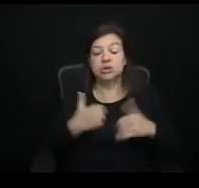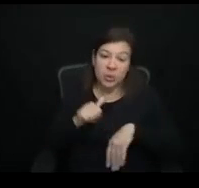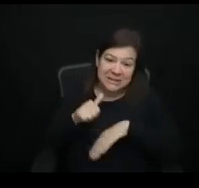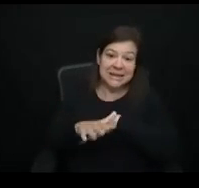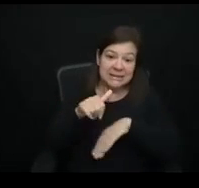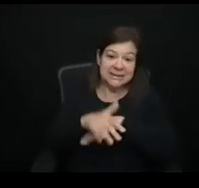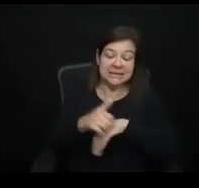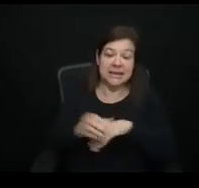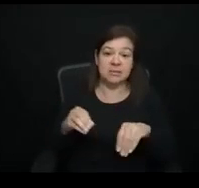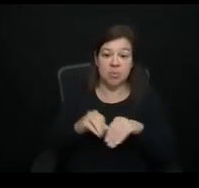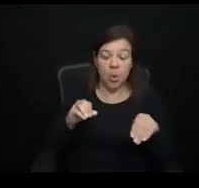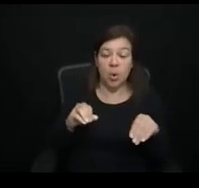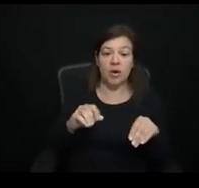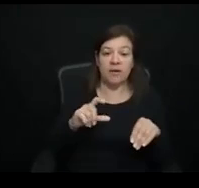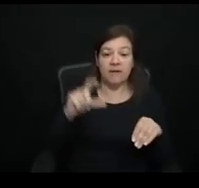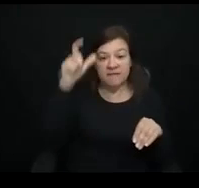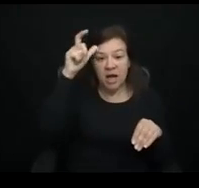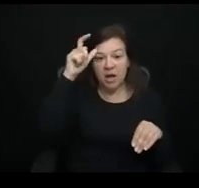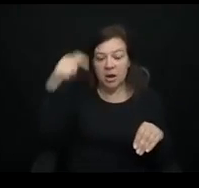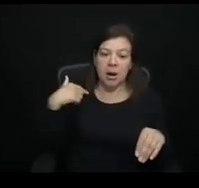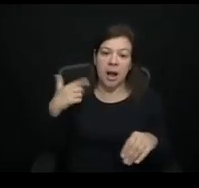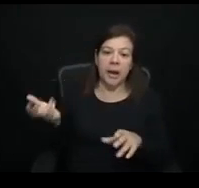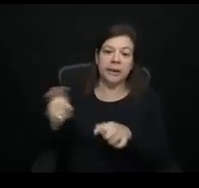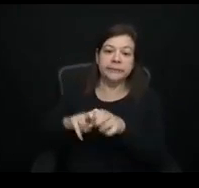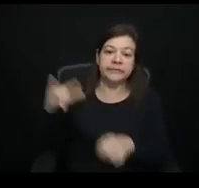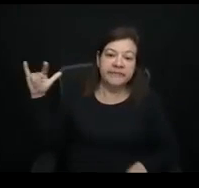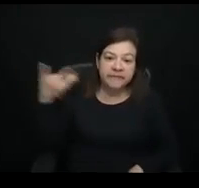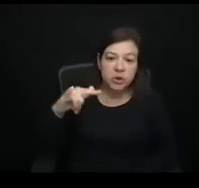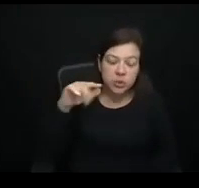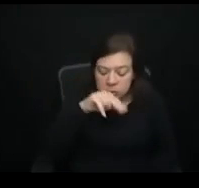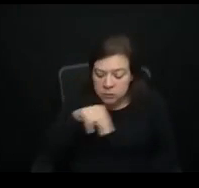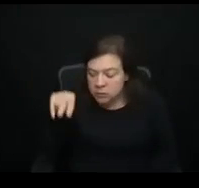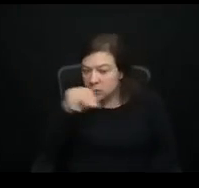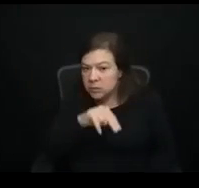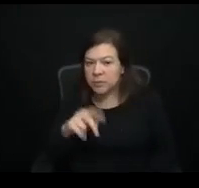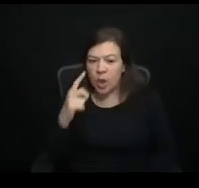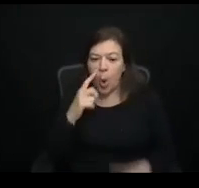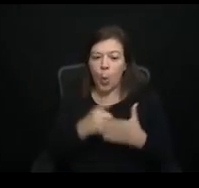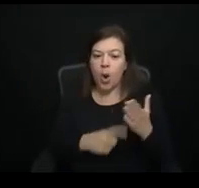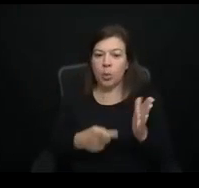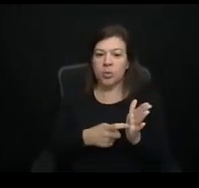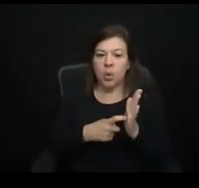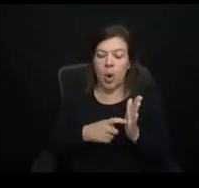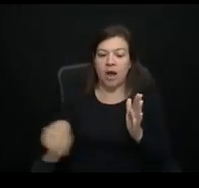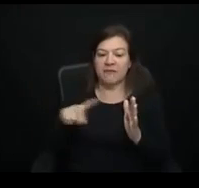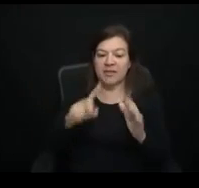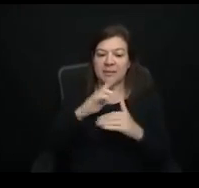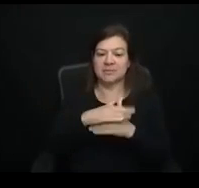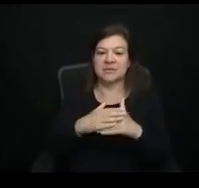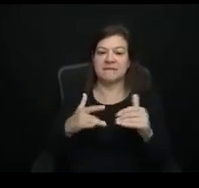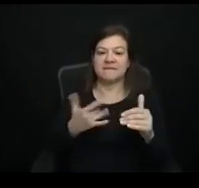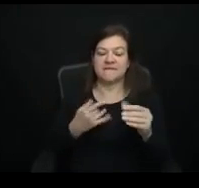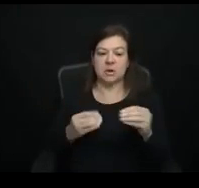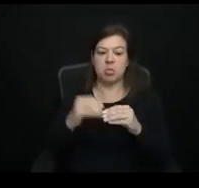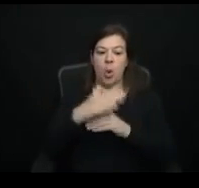there, and I flew it, and we all put our heads together and said, what would it take to get to that comfort level to